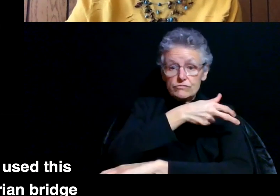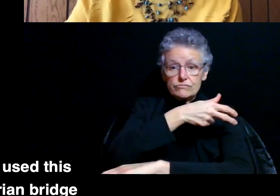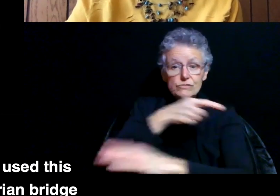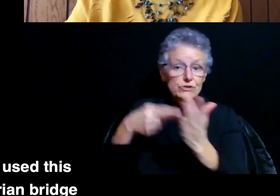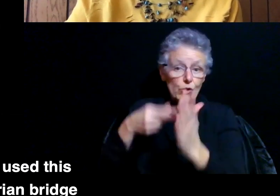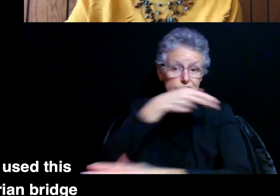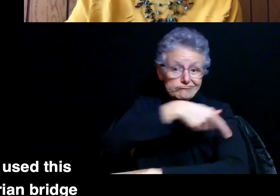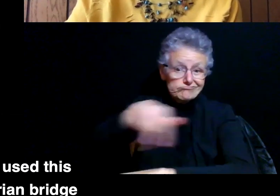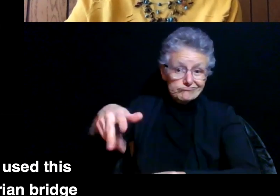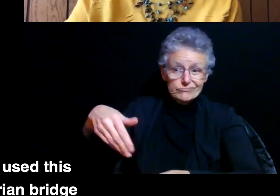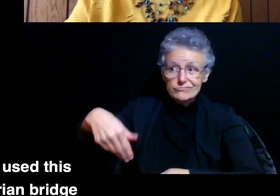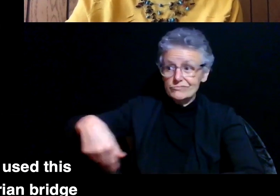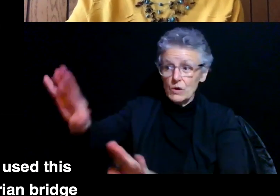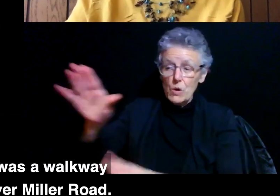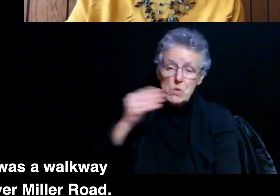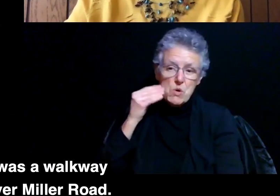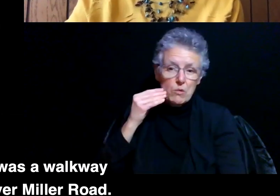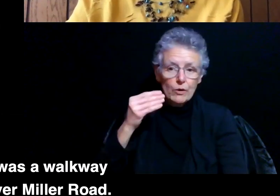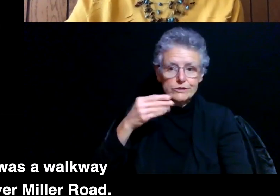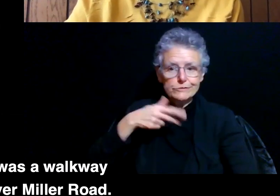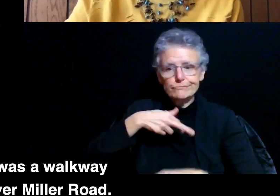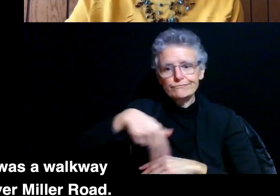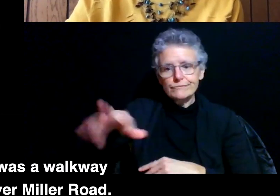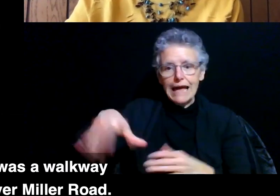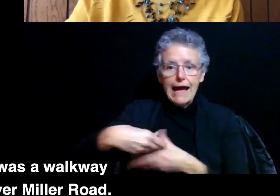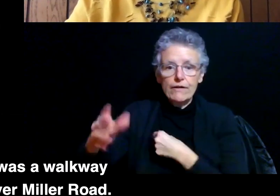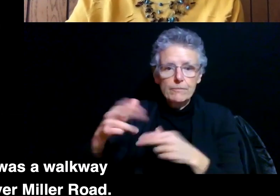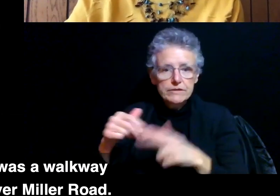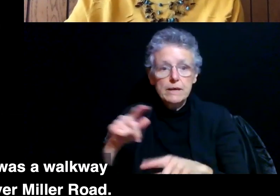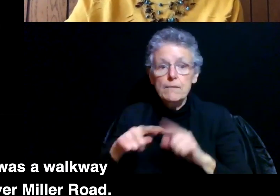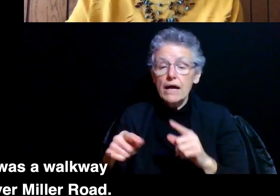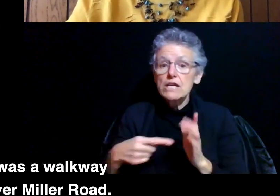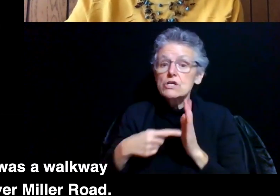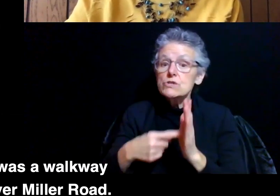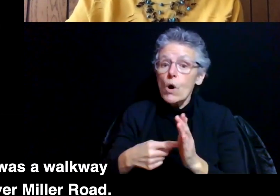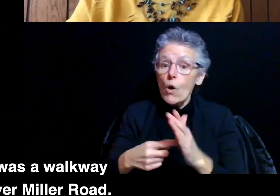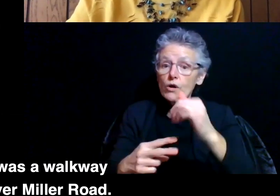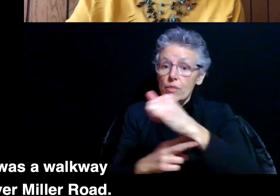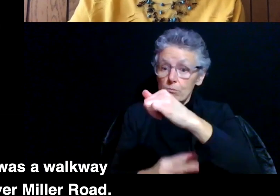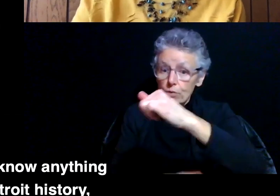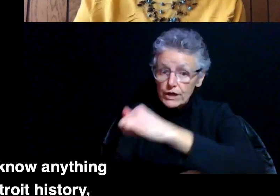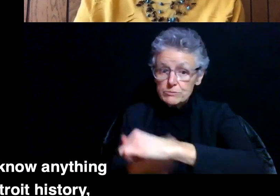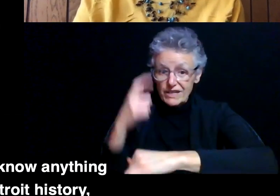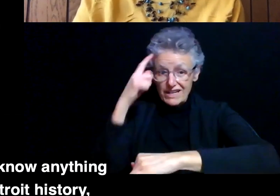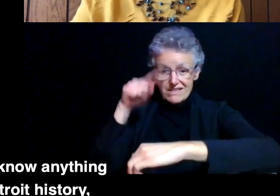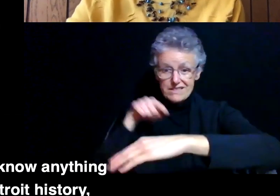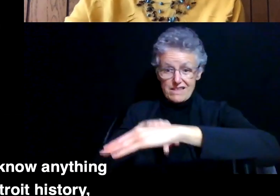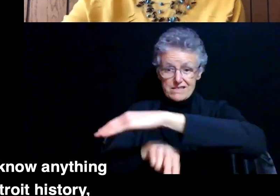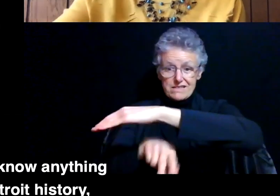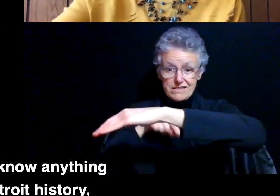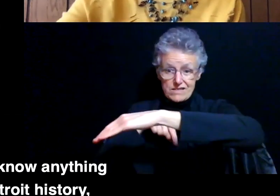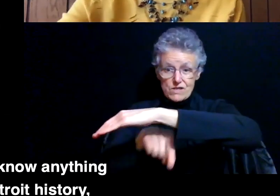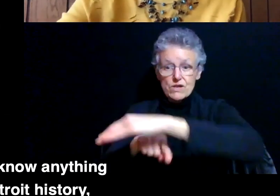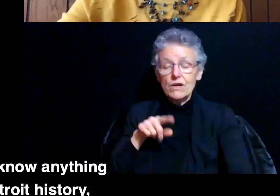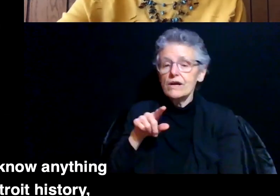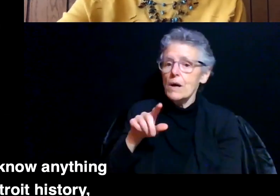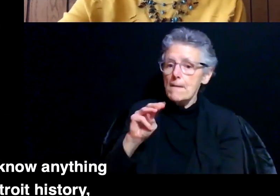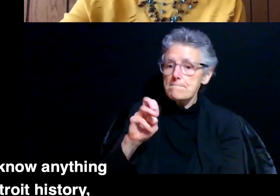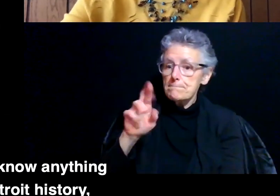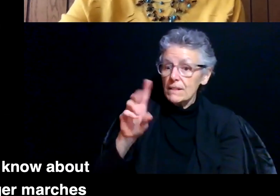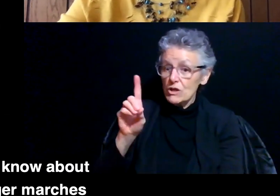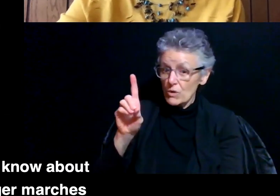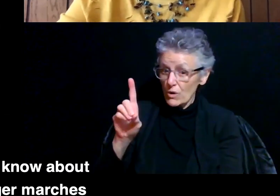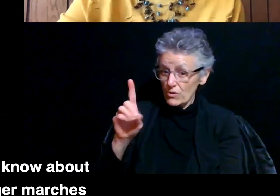this pedestrian bridge because it was a walkway that went over Miller Road. And if you know anything about Detroit